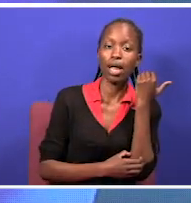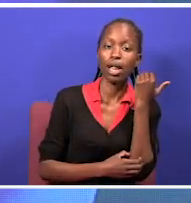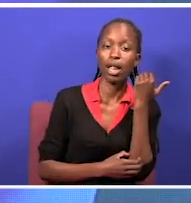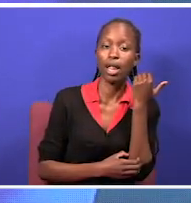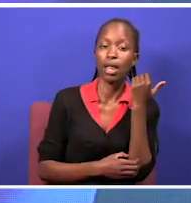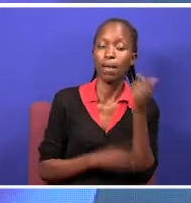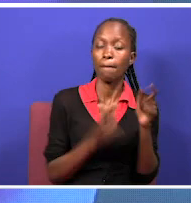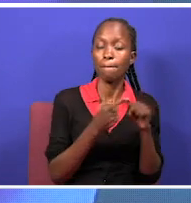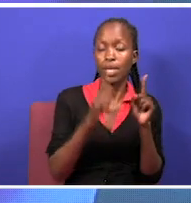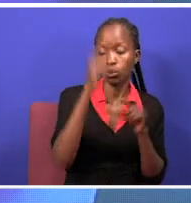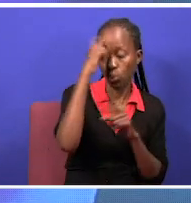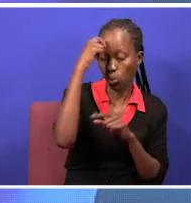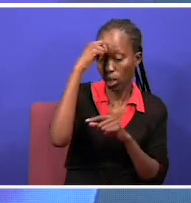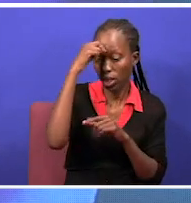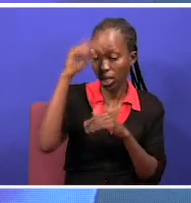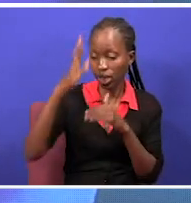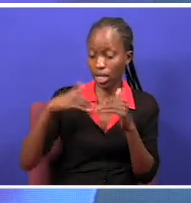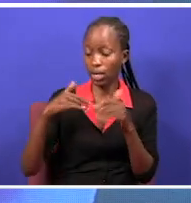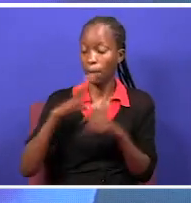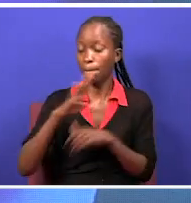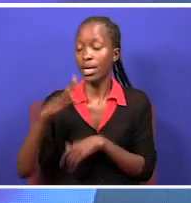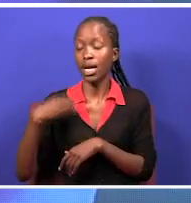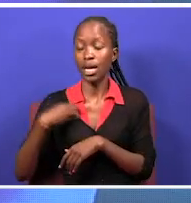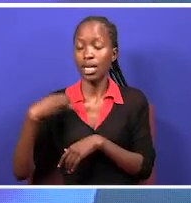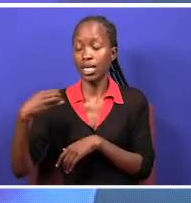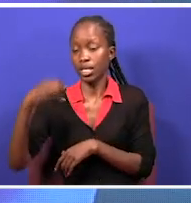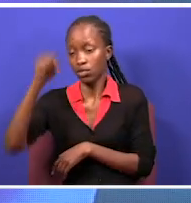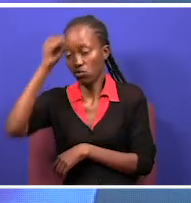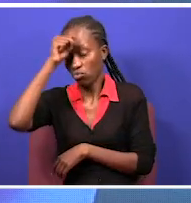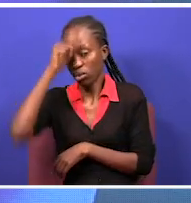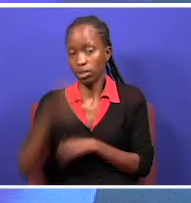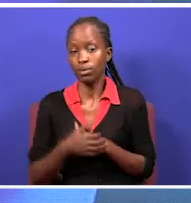but wise than to be a rich fool.